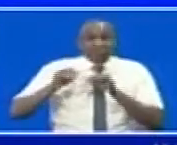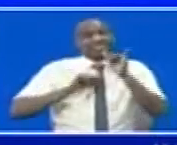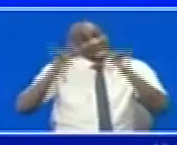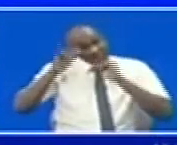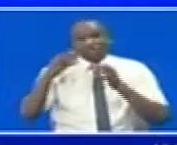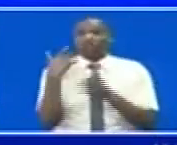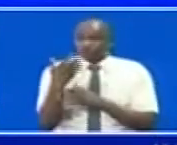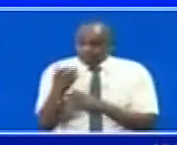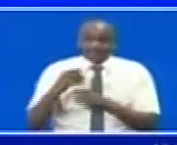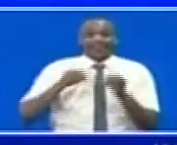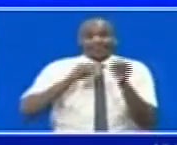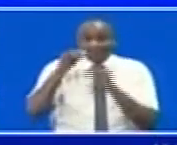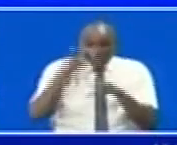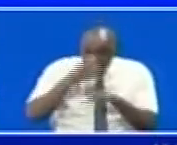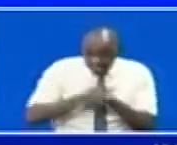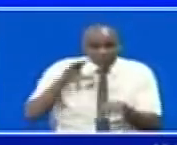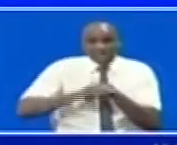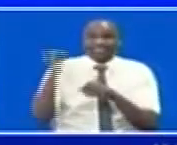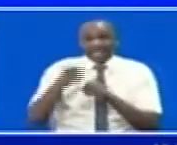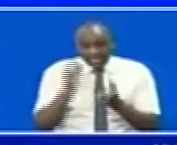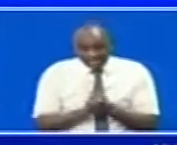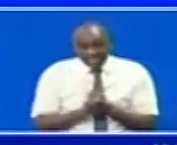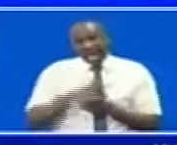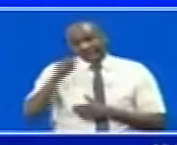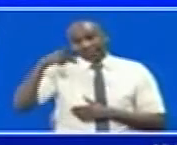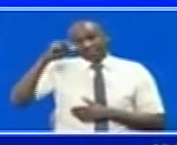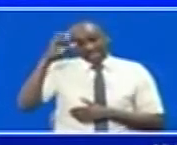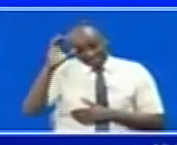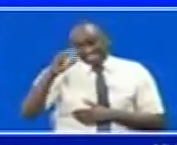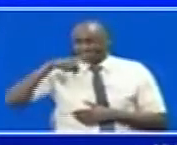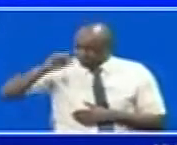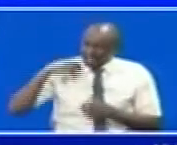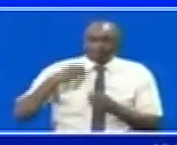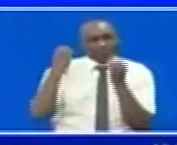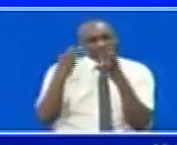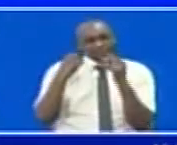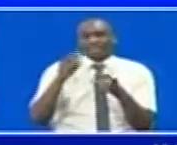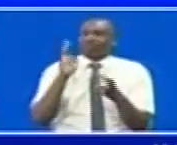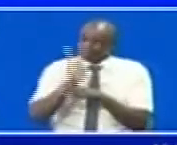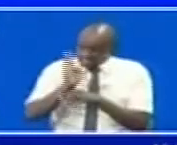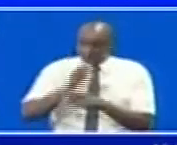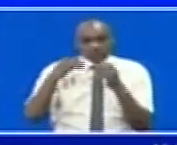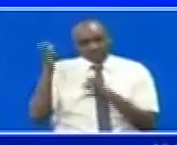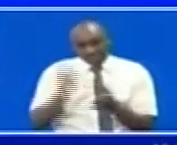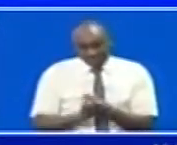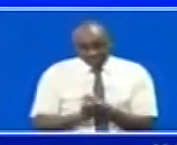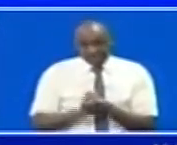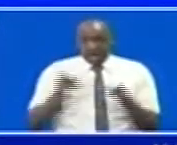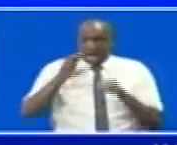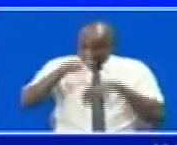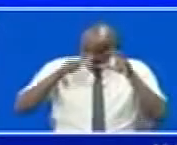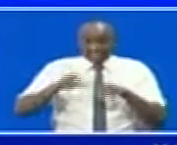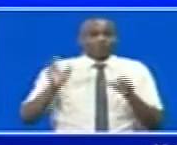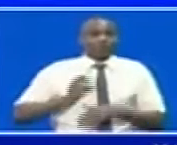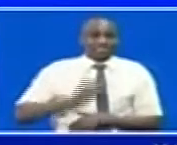to claim allowances. The Parliamentary Accounts Committee has been involved in a billion shilling scandal. The Agriculture Committee, too,